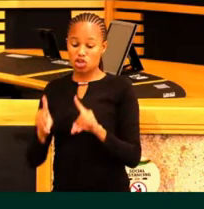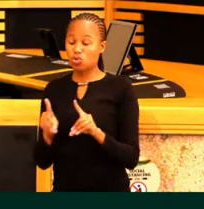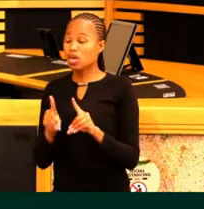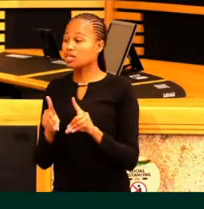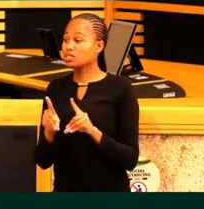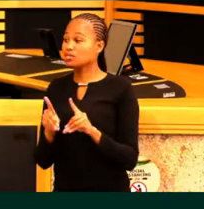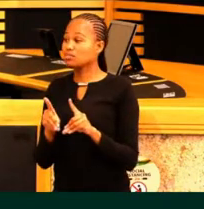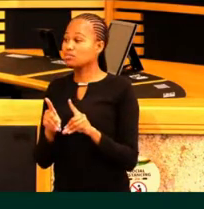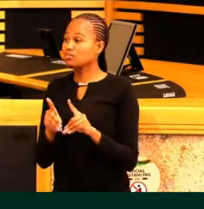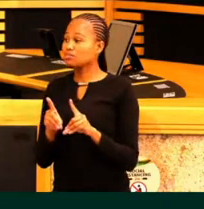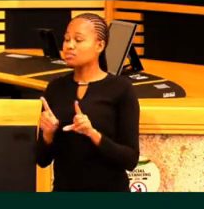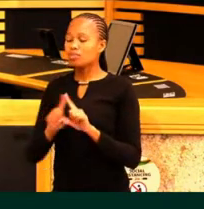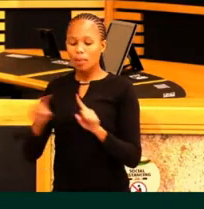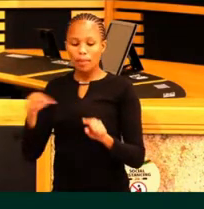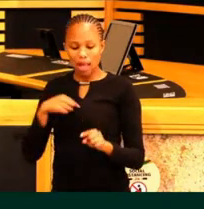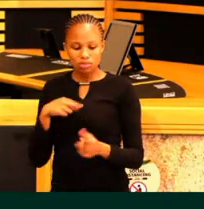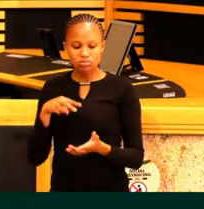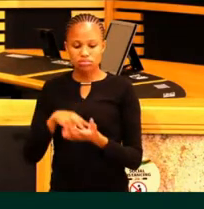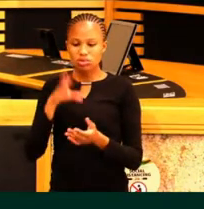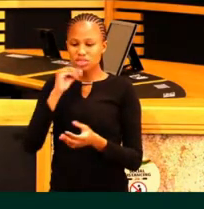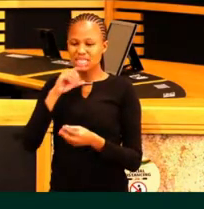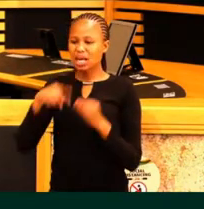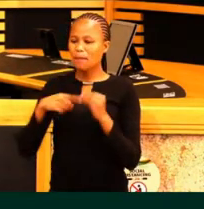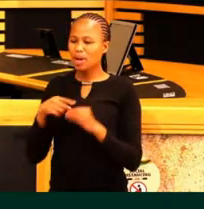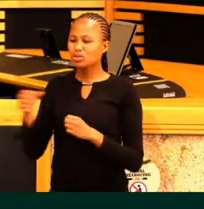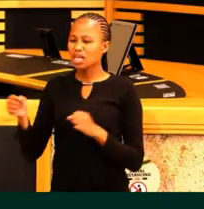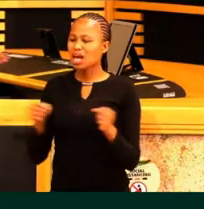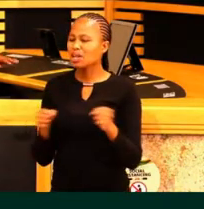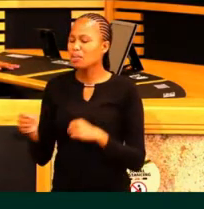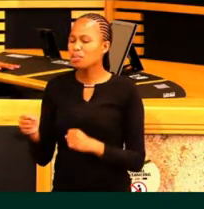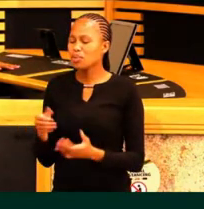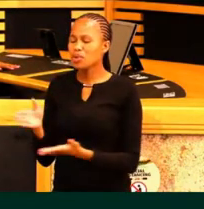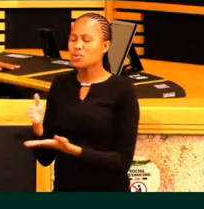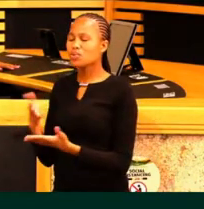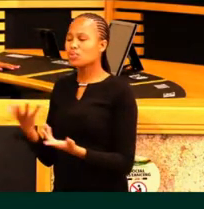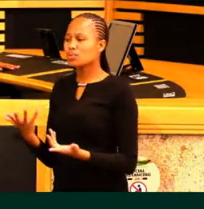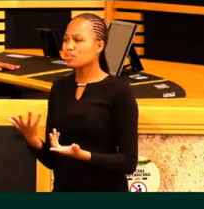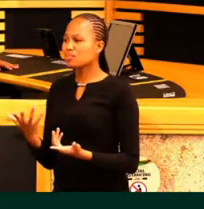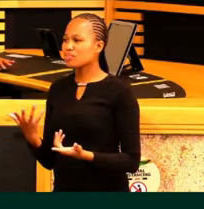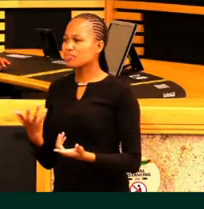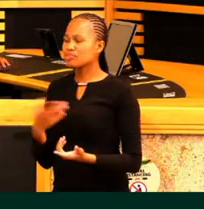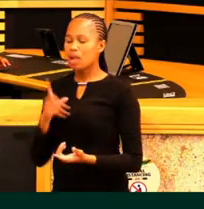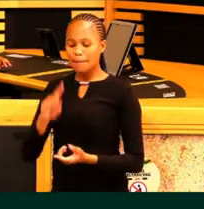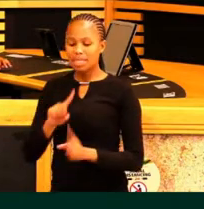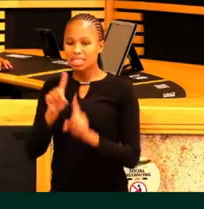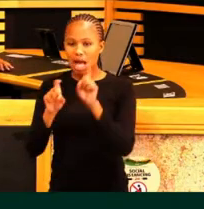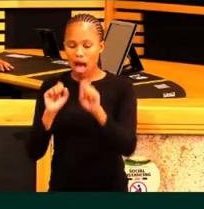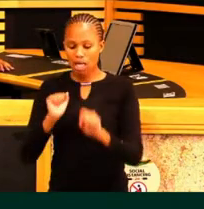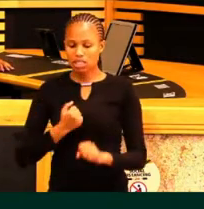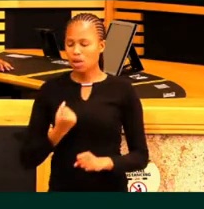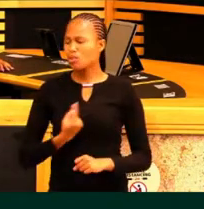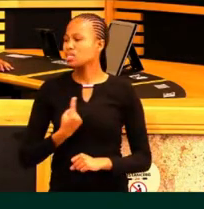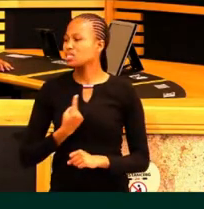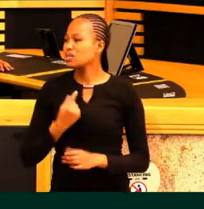and yet we still talk about unemployment therefore we need to ask ourselves